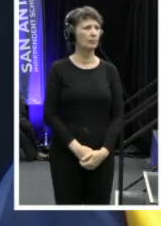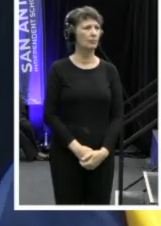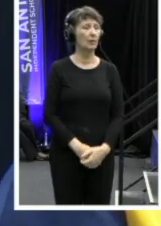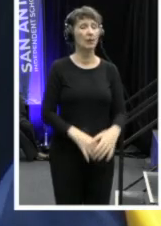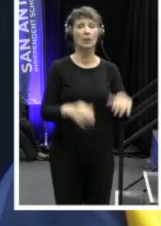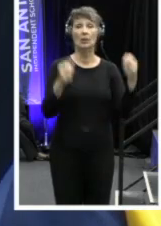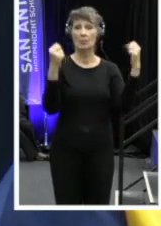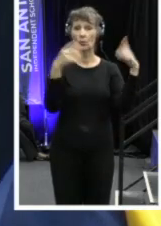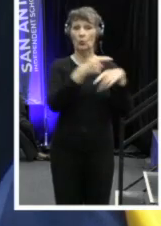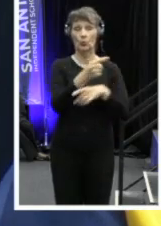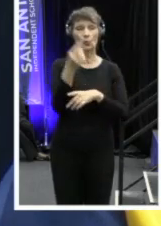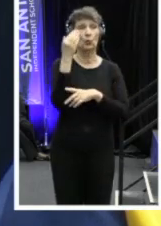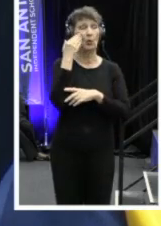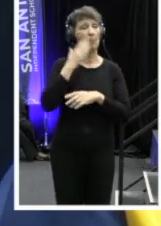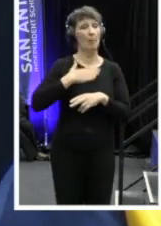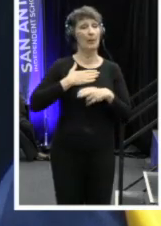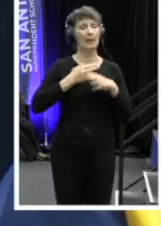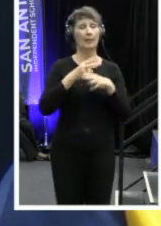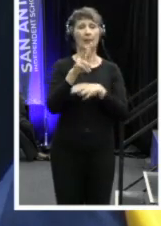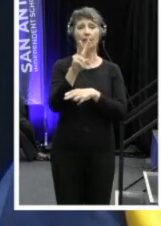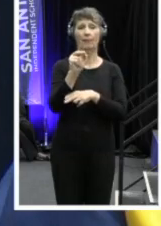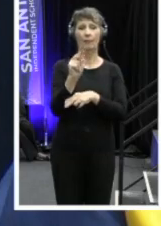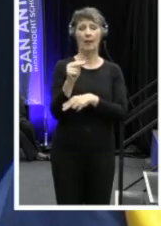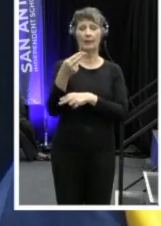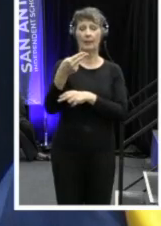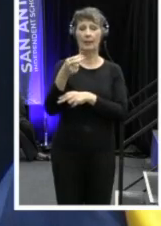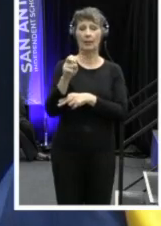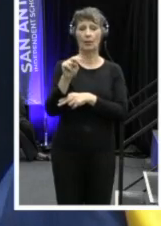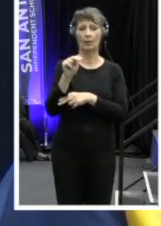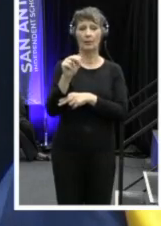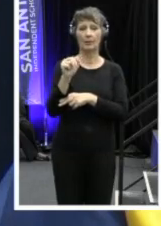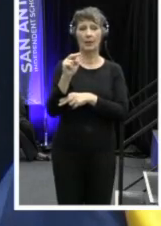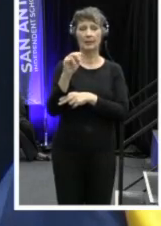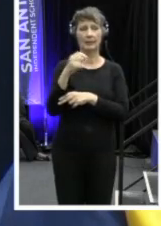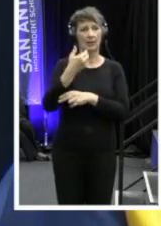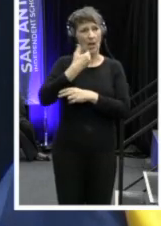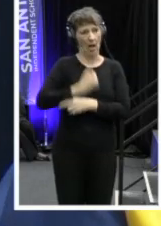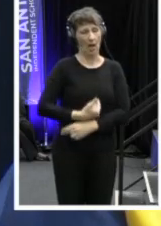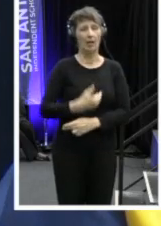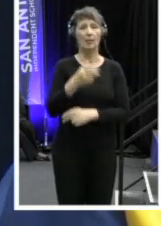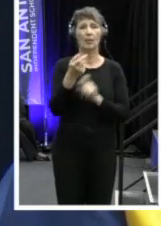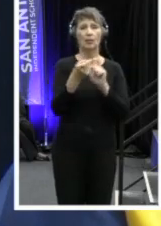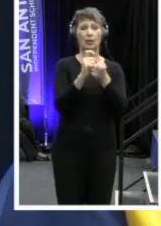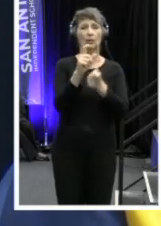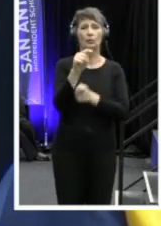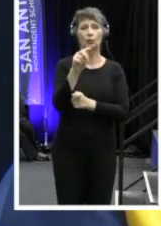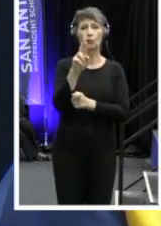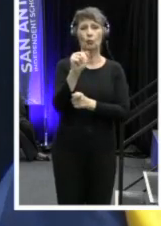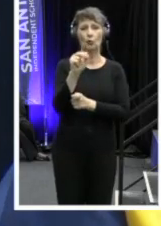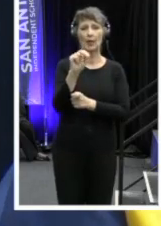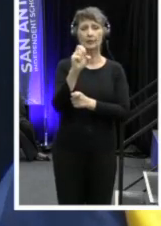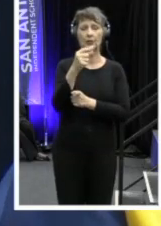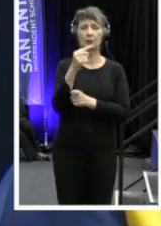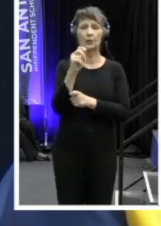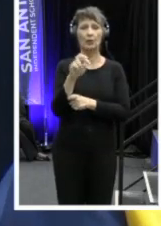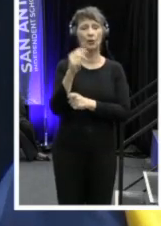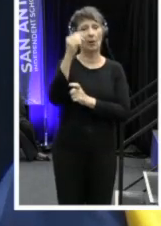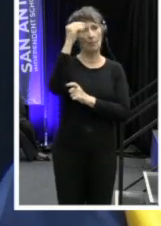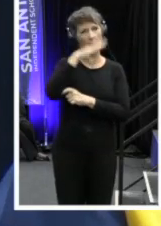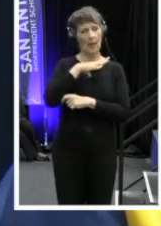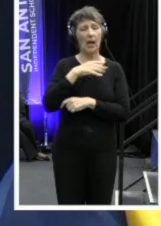As many of you know, my name is Van Hernandez. I am a transgender male, and I stand